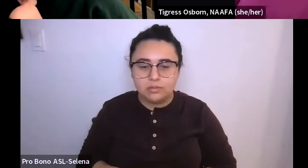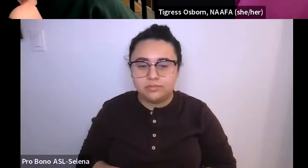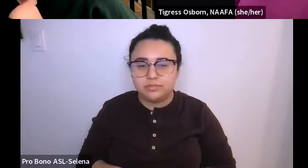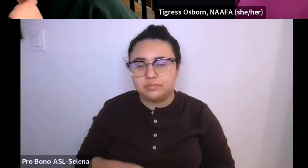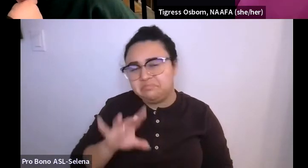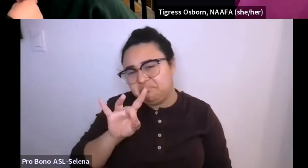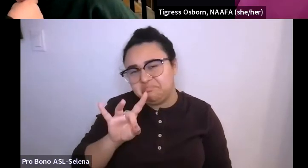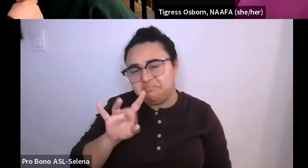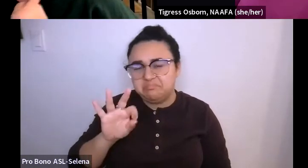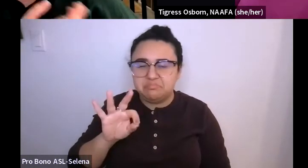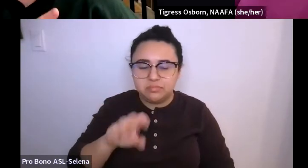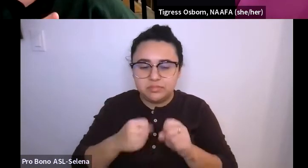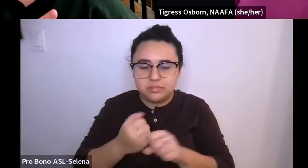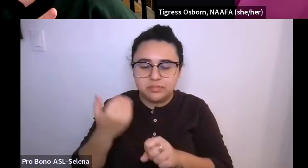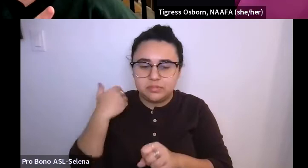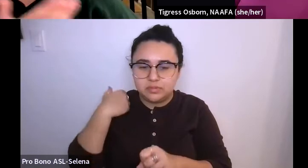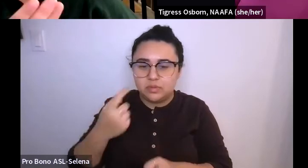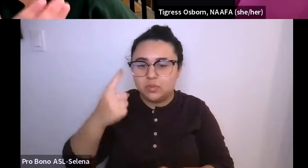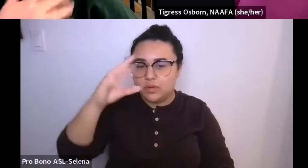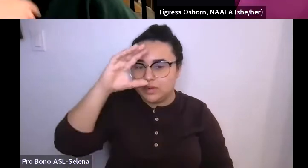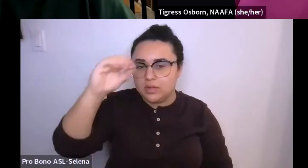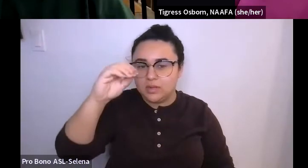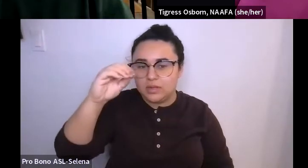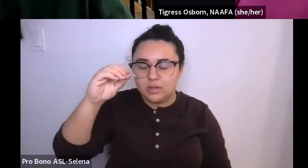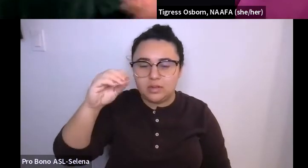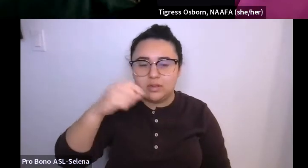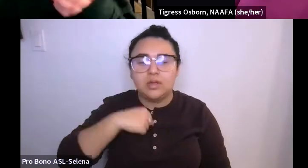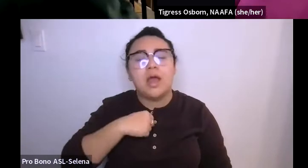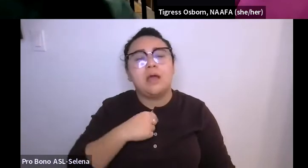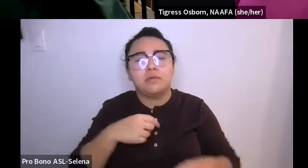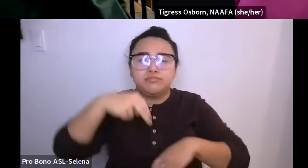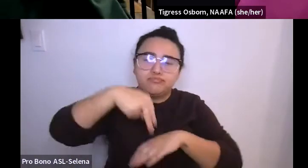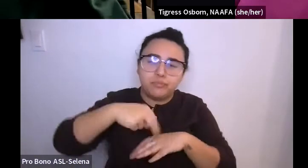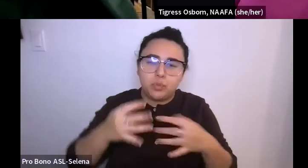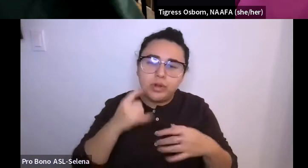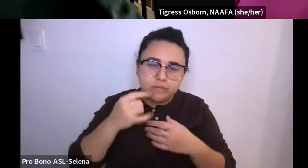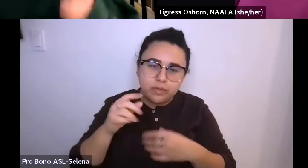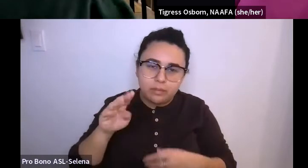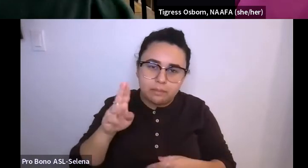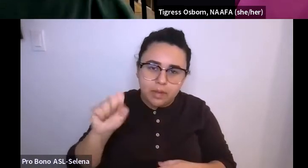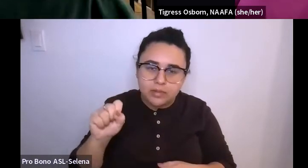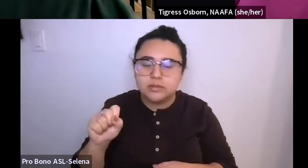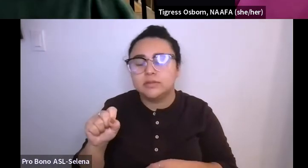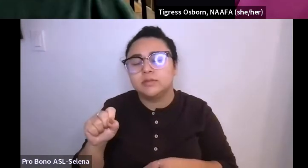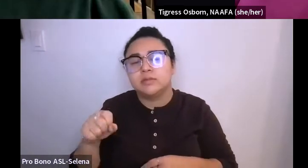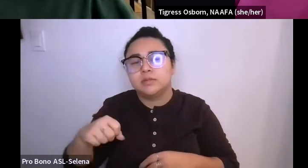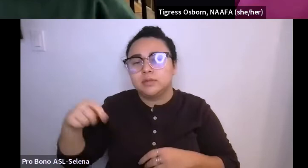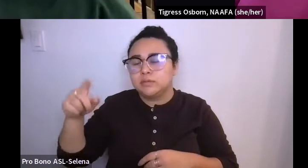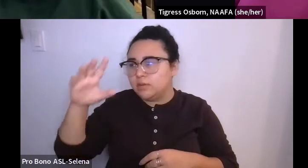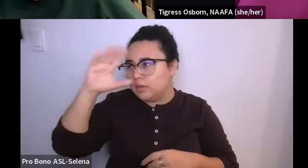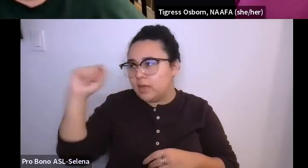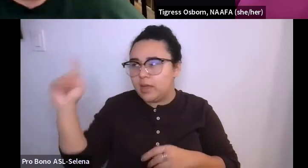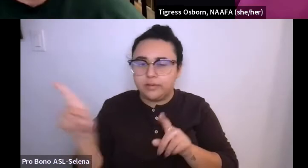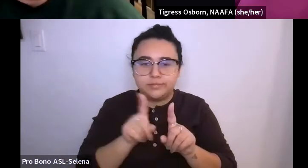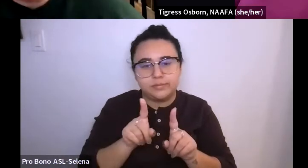8-9 years ago, when because a guy had stopped, I'd been waiting for the bus, and a guy stopped at the bus stop and was